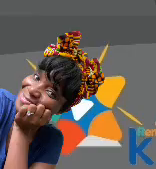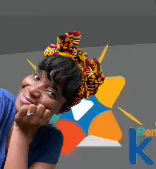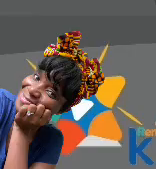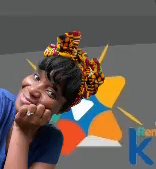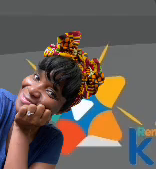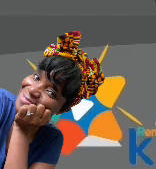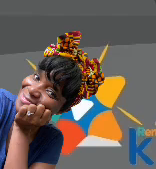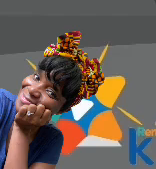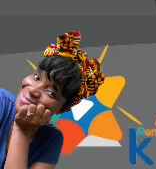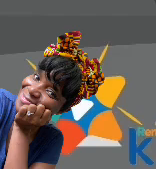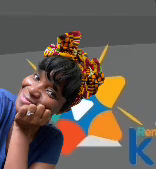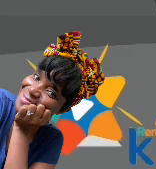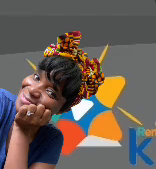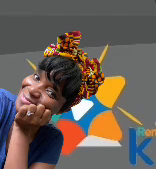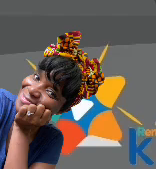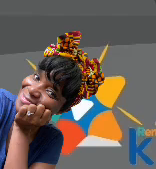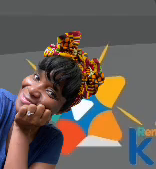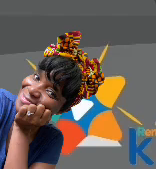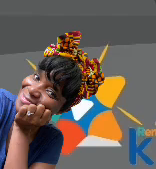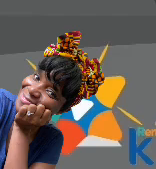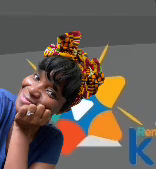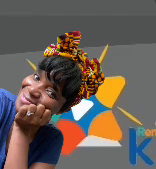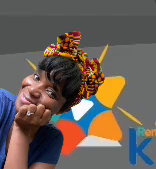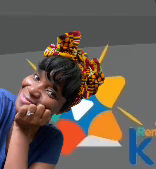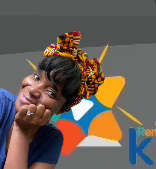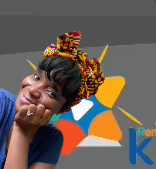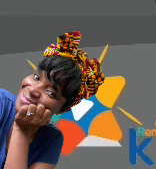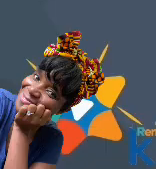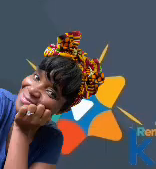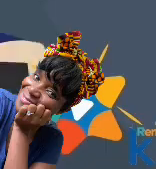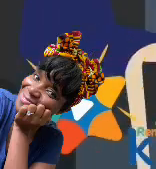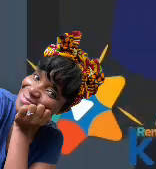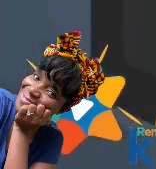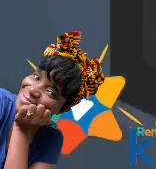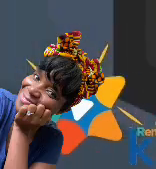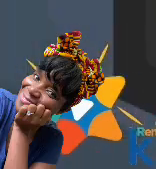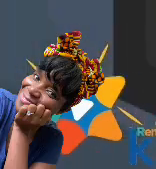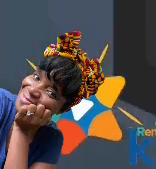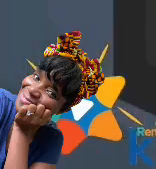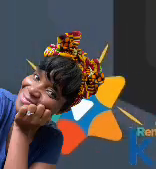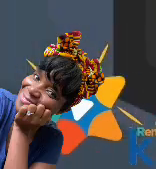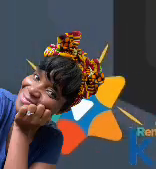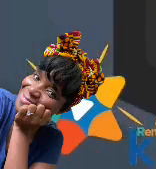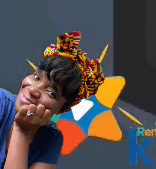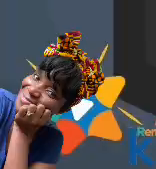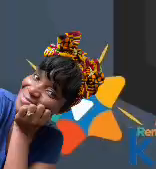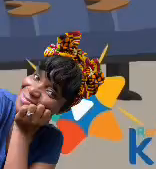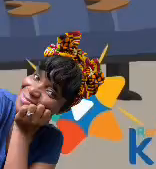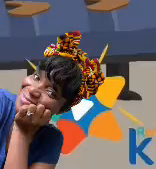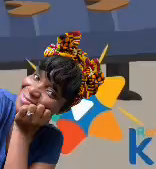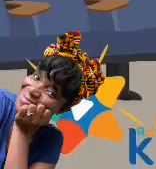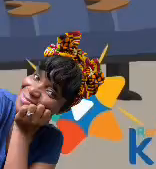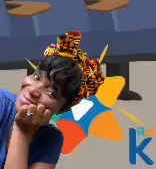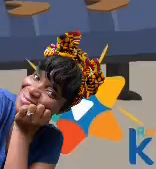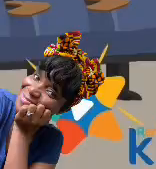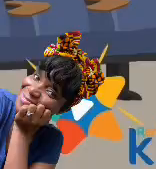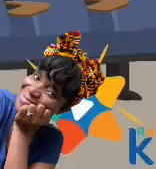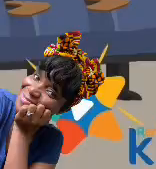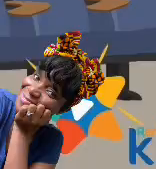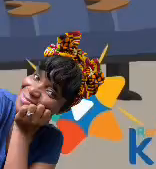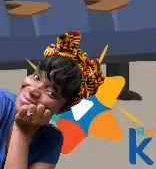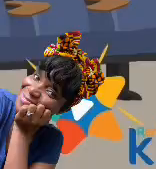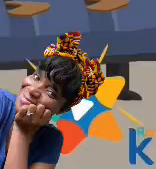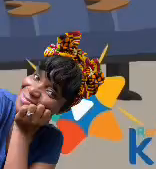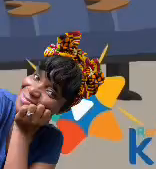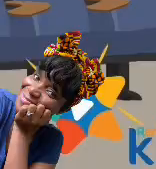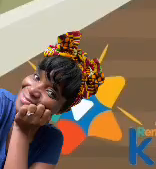Sunday, they would go to a Seventh-day Adventist church on Sabbath. A friend of mother's had invited them. Pratipa liked the